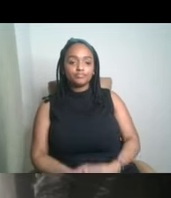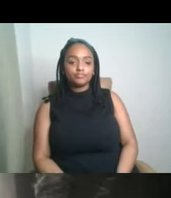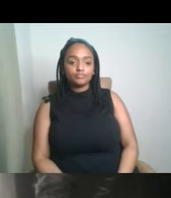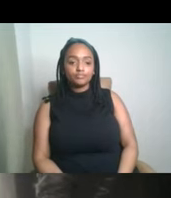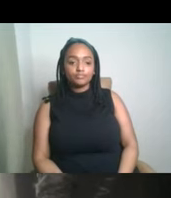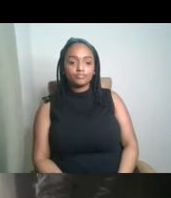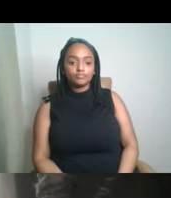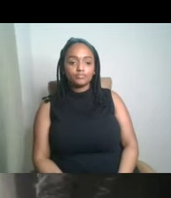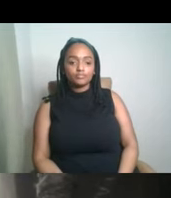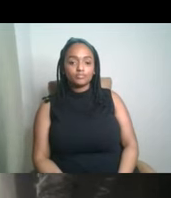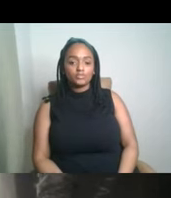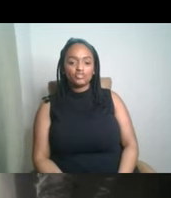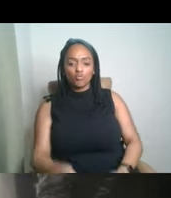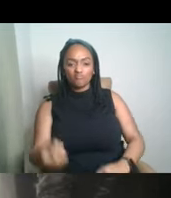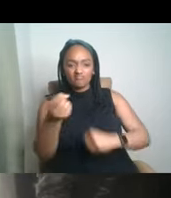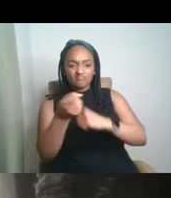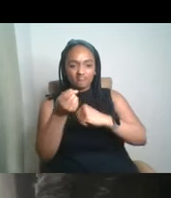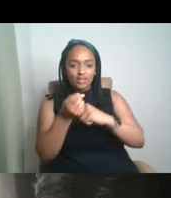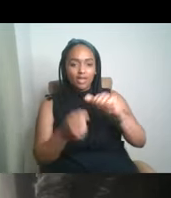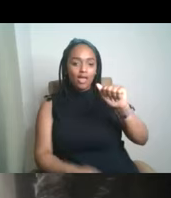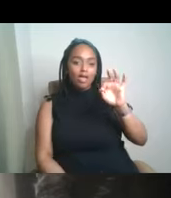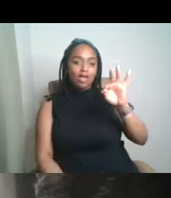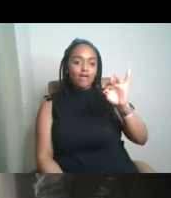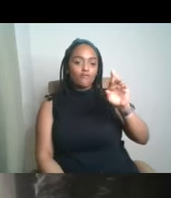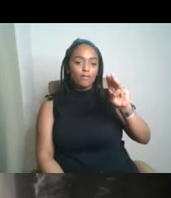an affirmation. We're going to skip the panel. There we go.